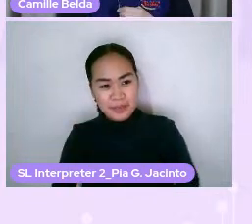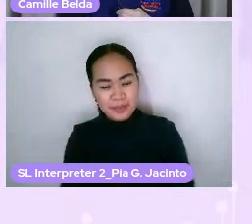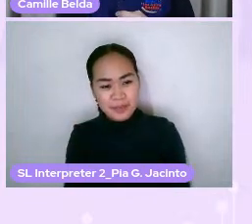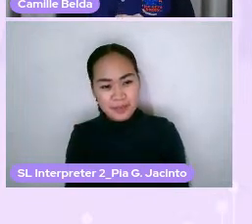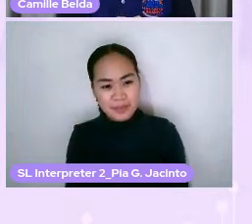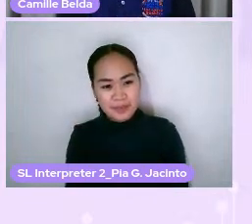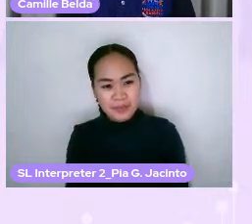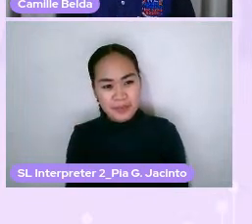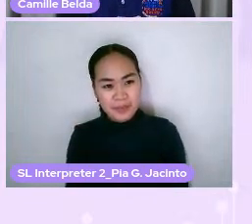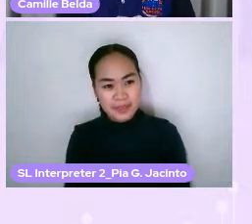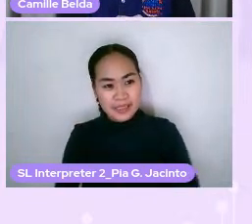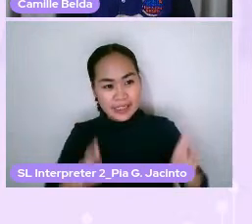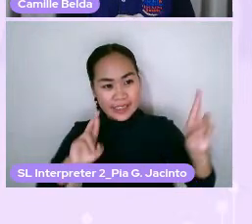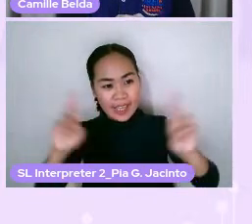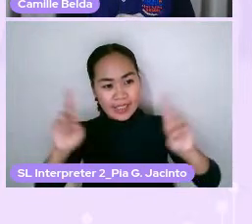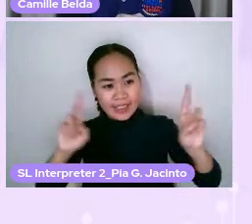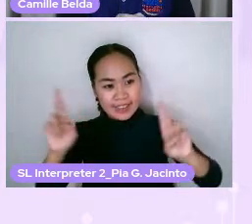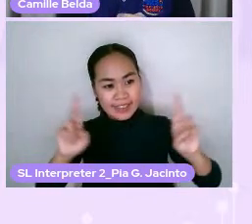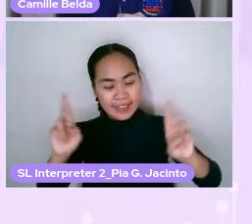Marker up.